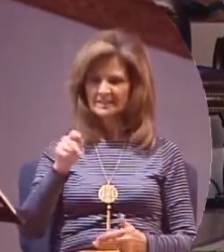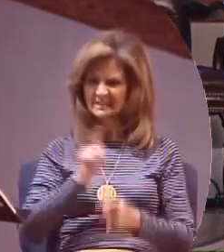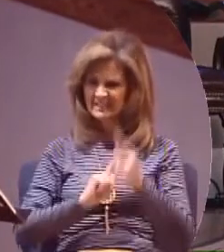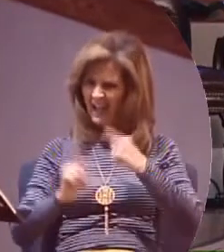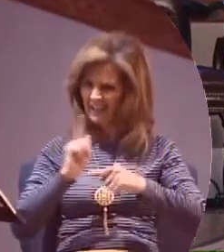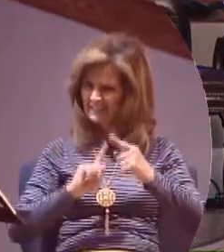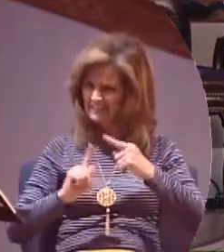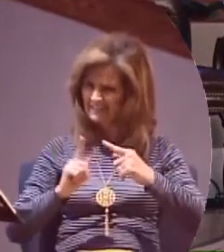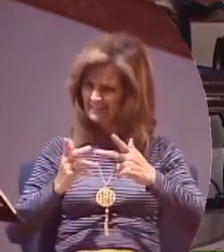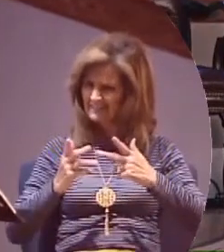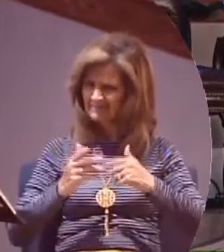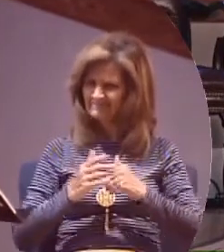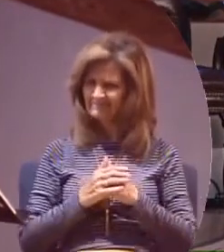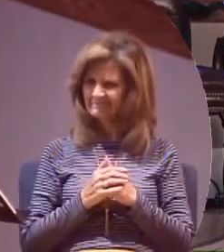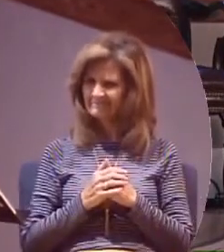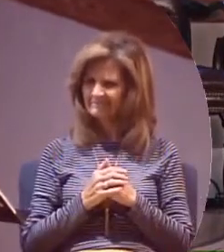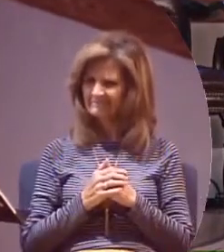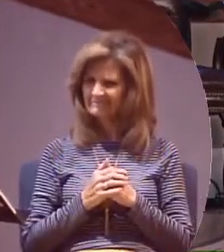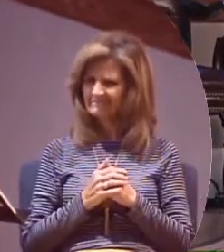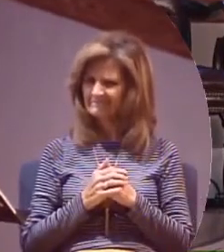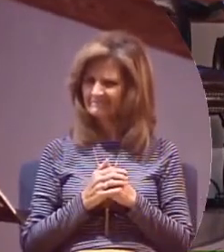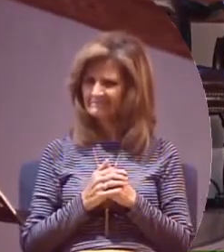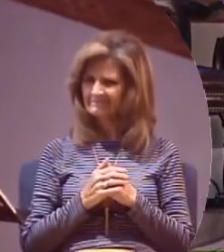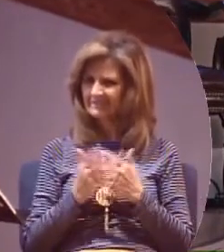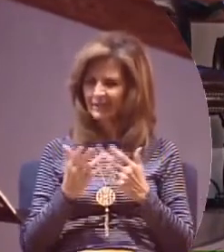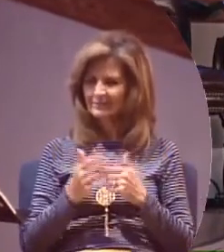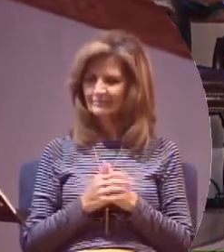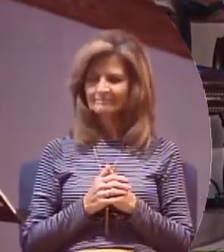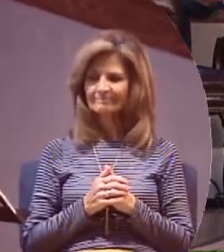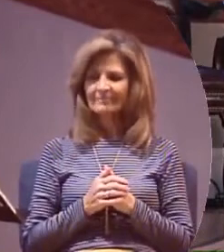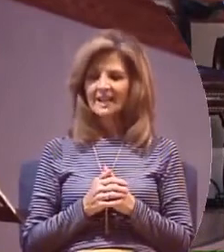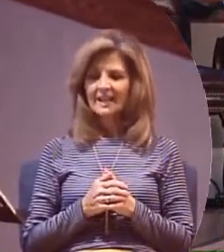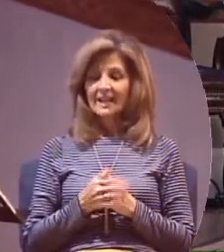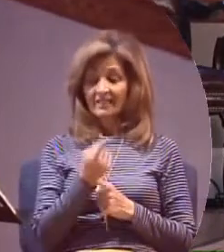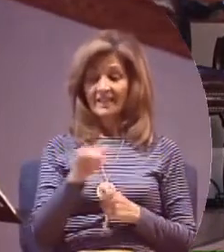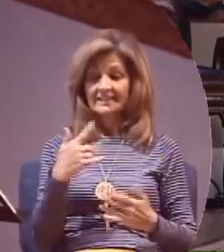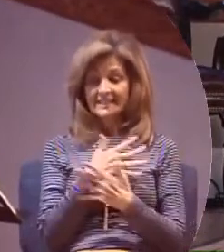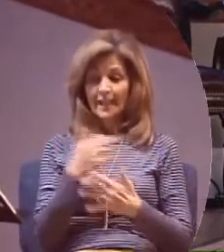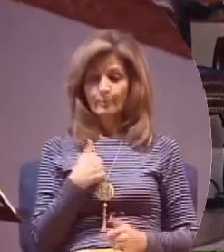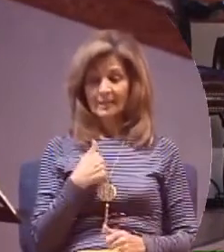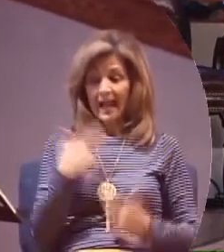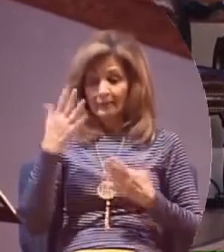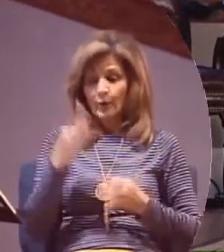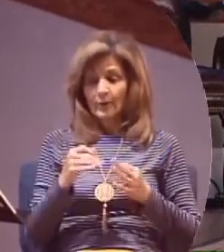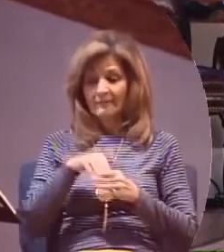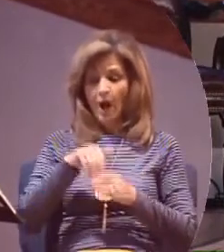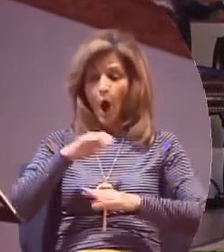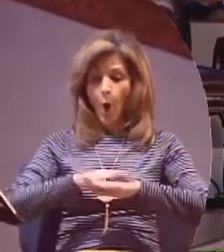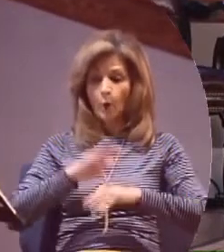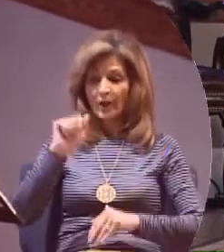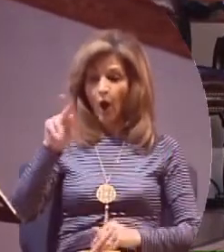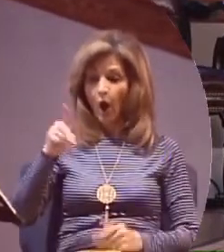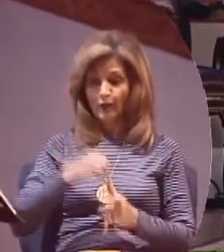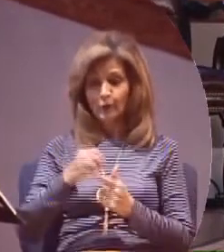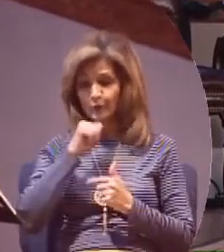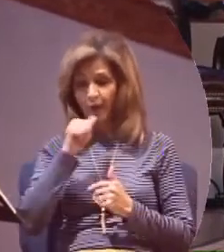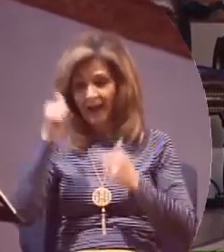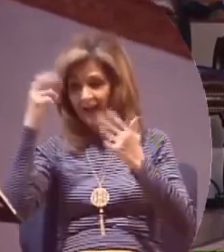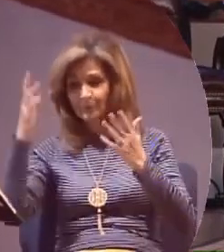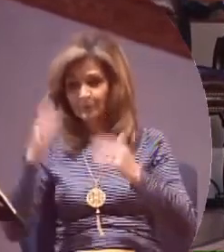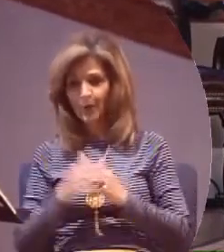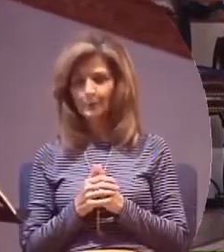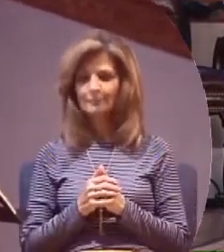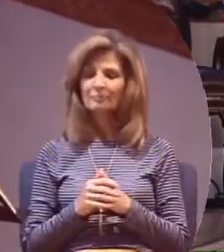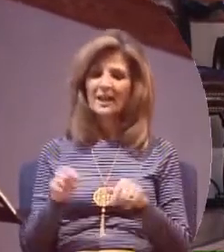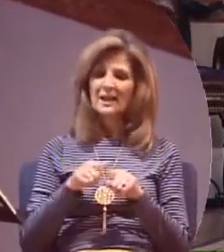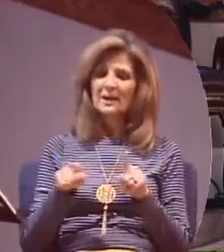backyard today. But dinosaurs, them things scare me. But I heard about this old scientist one time. and he